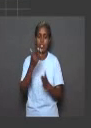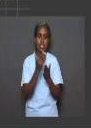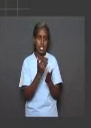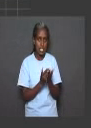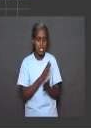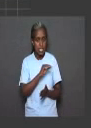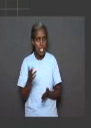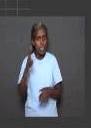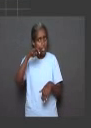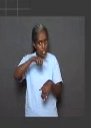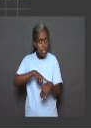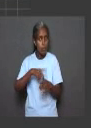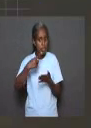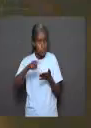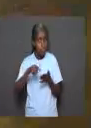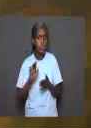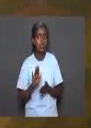and double-check your work.